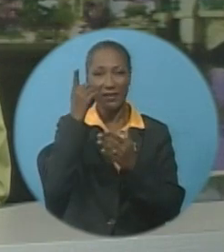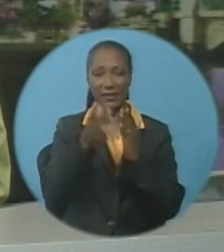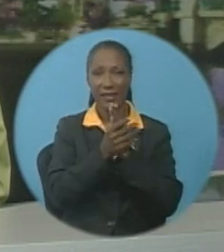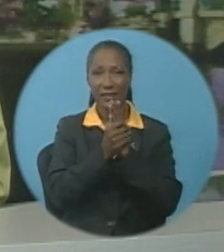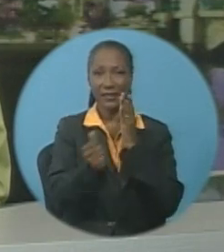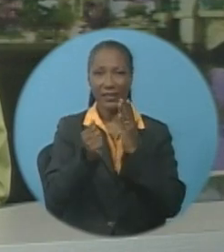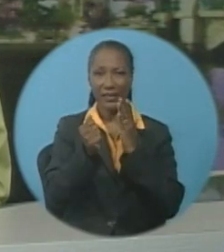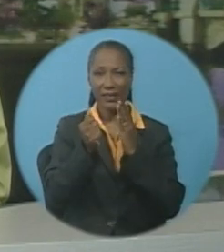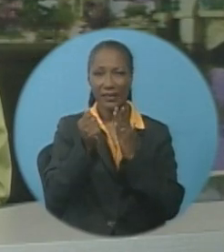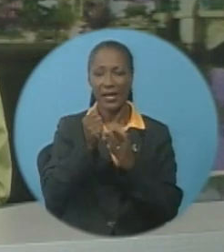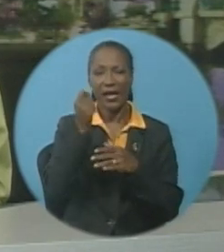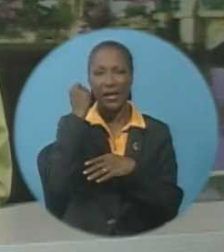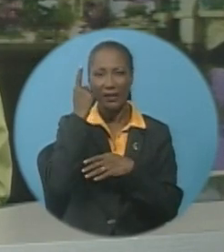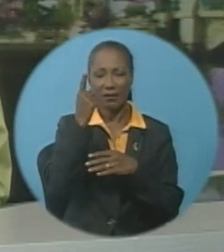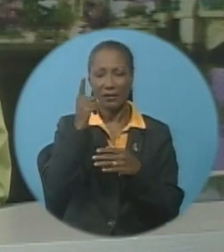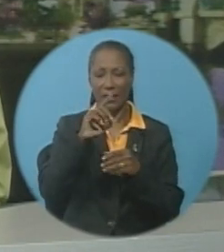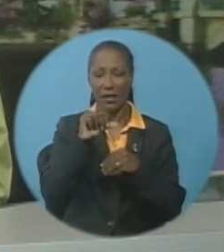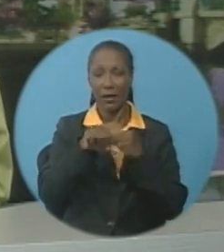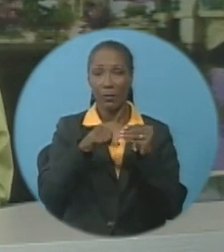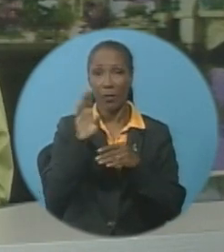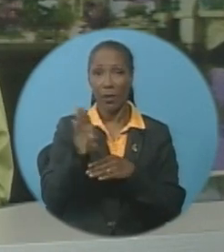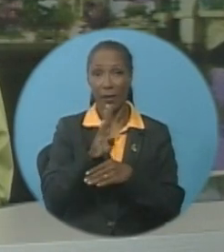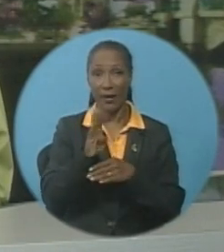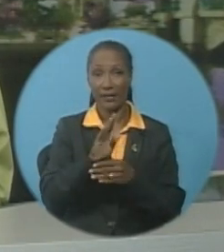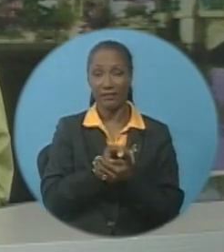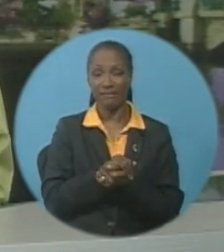of Barbados.